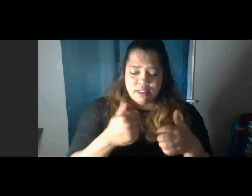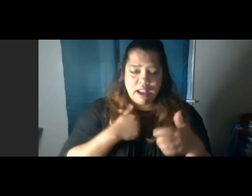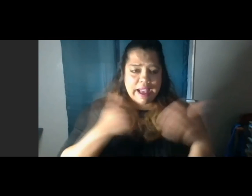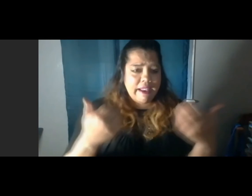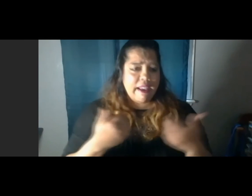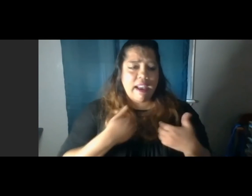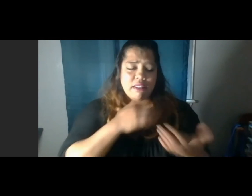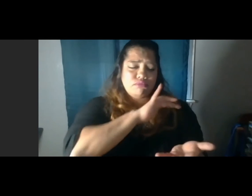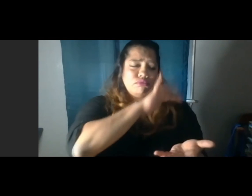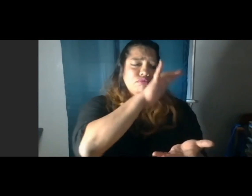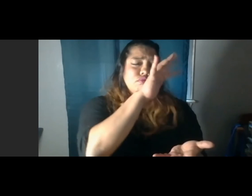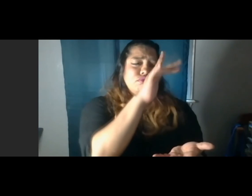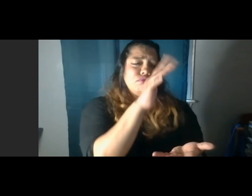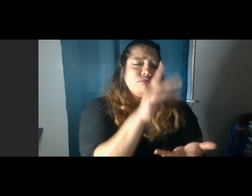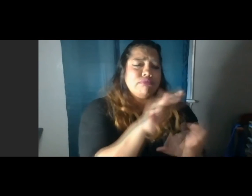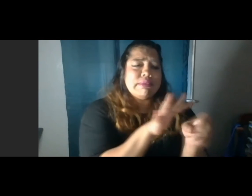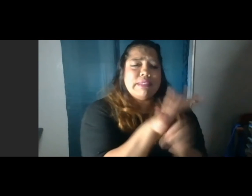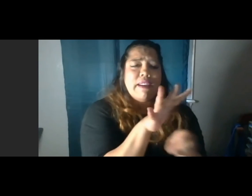enough. I